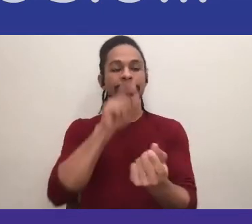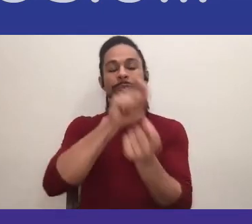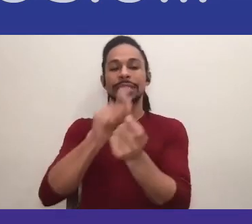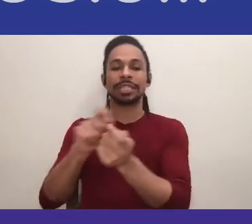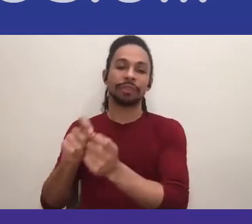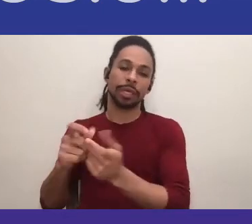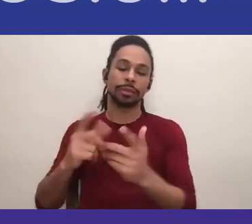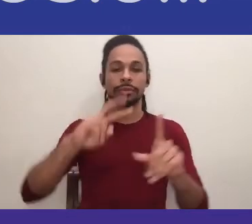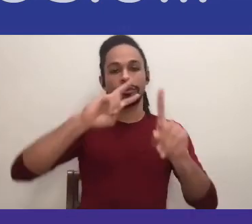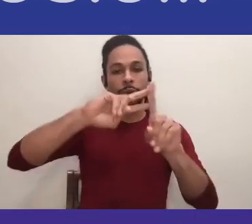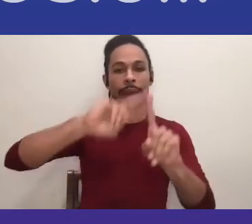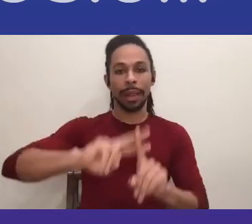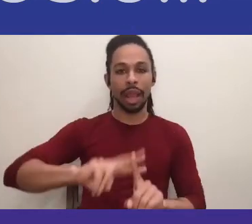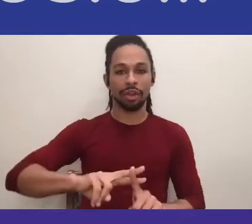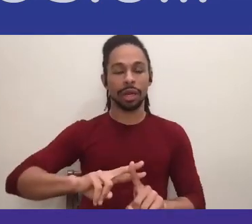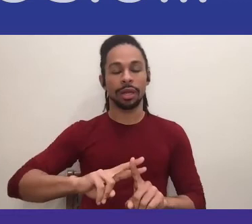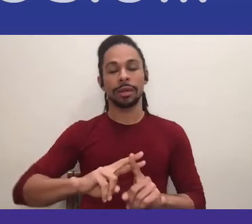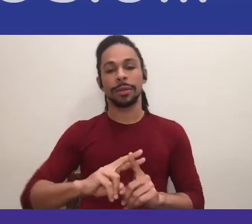that